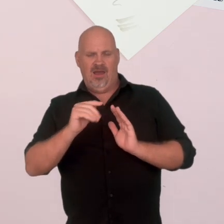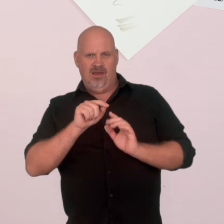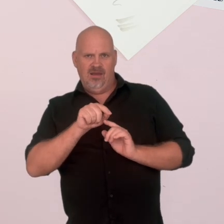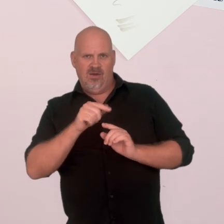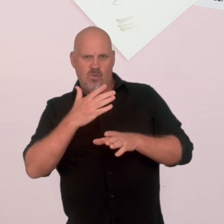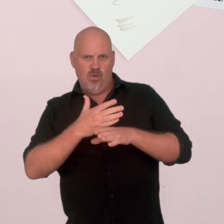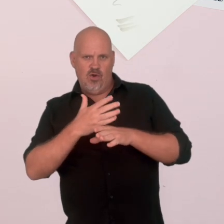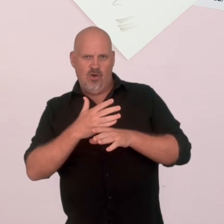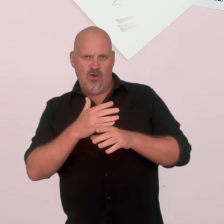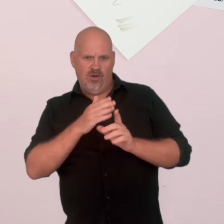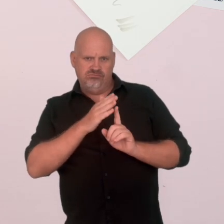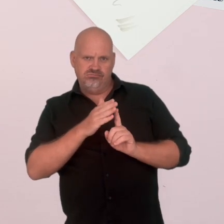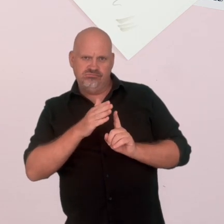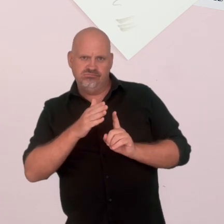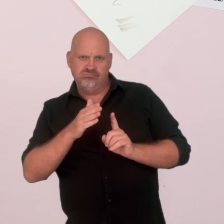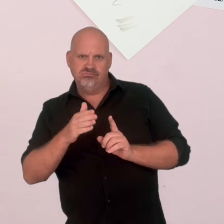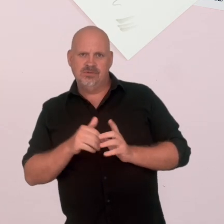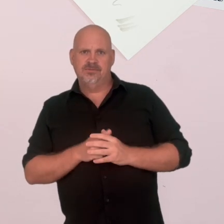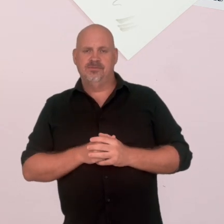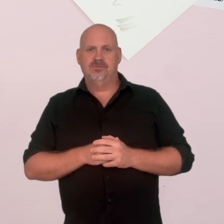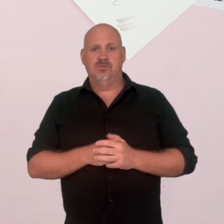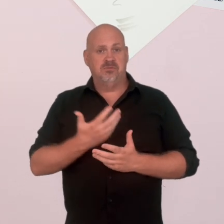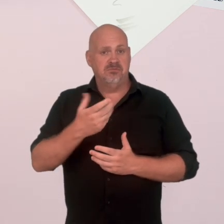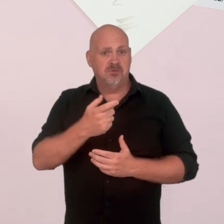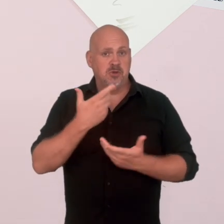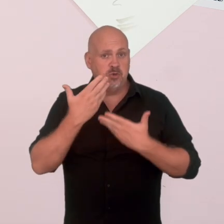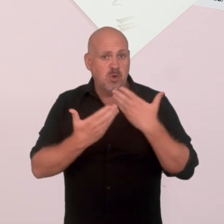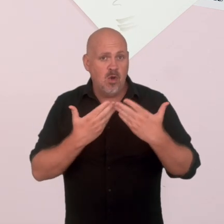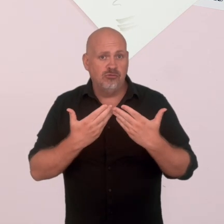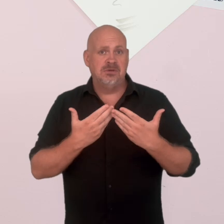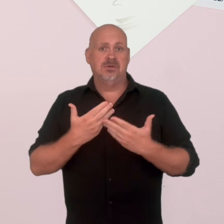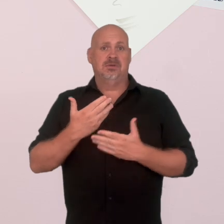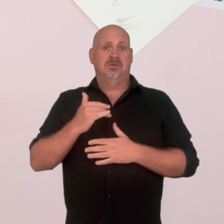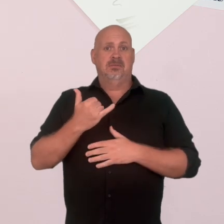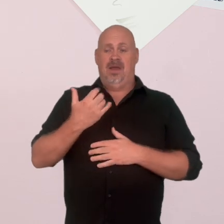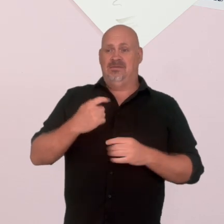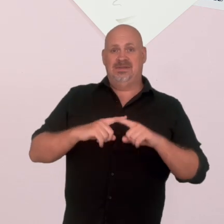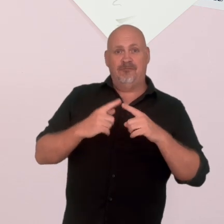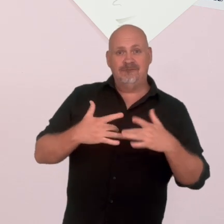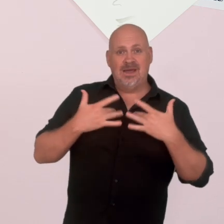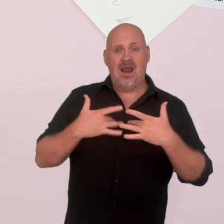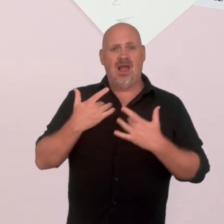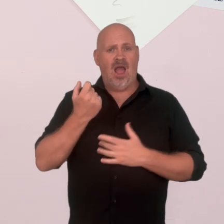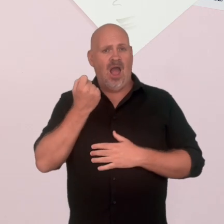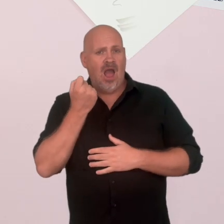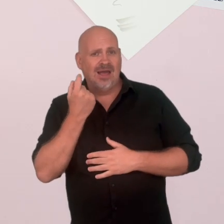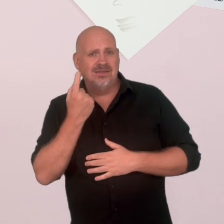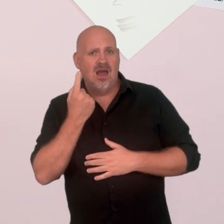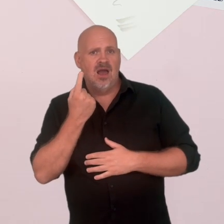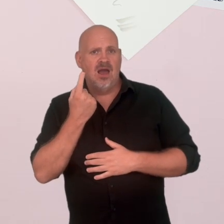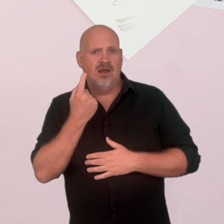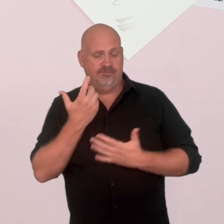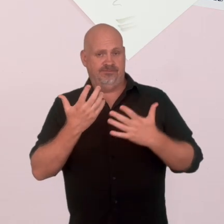And so even if you're telling a story, it's still going to have different feelings and ideas. So at this